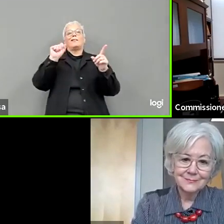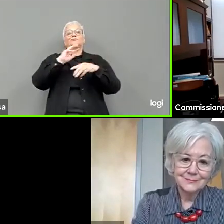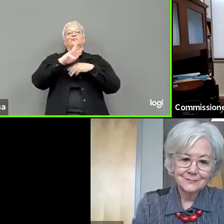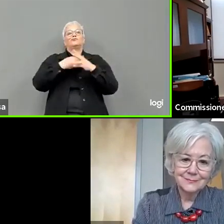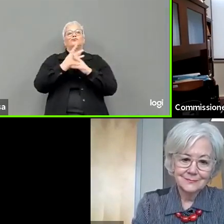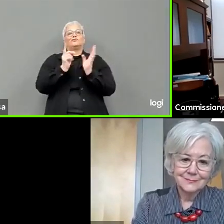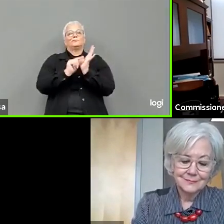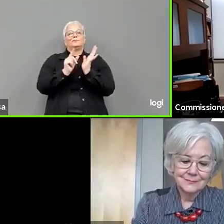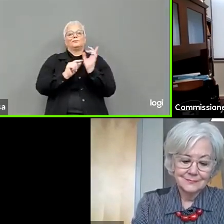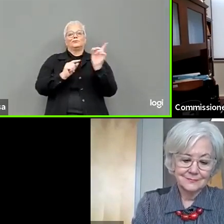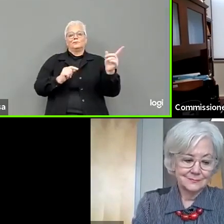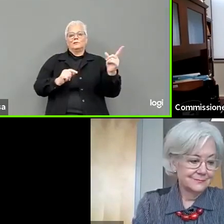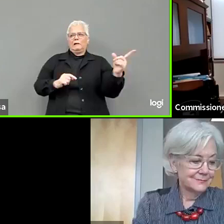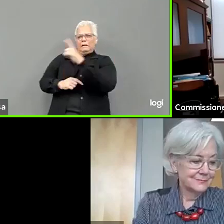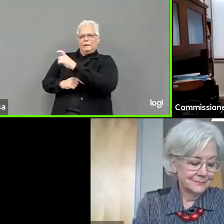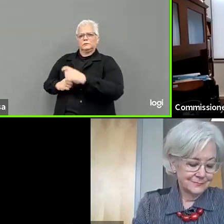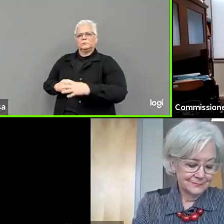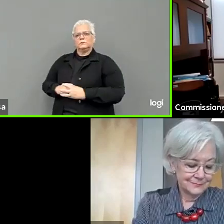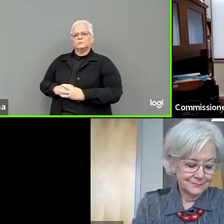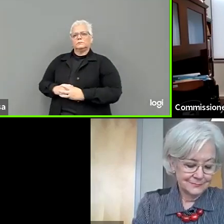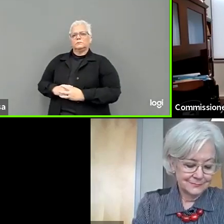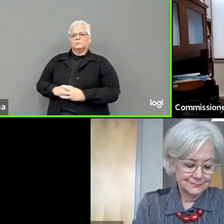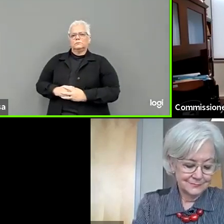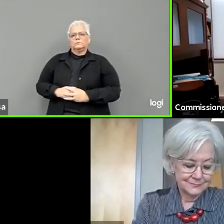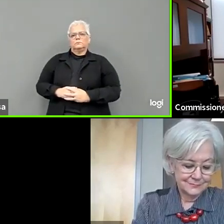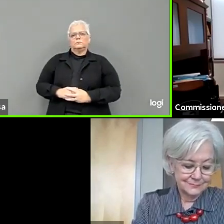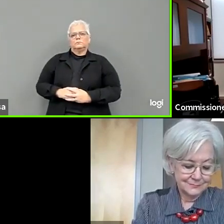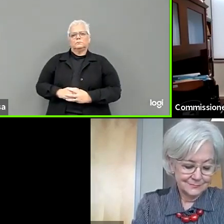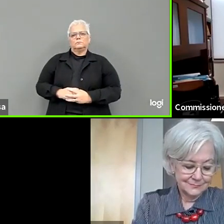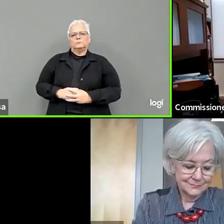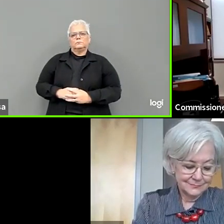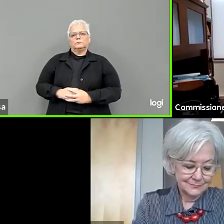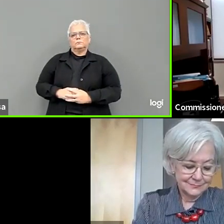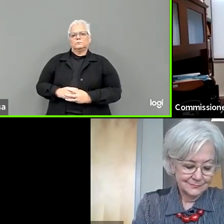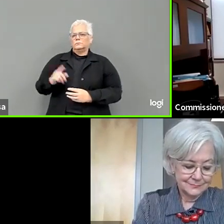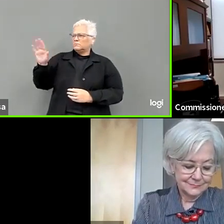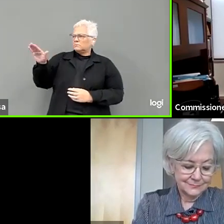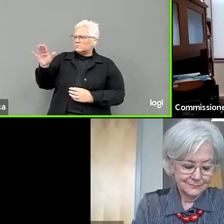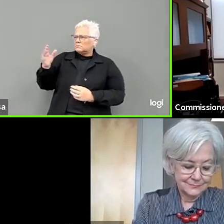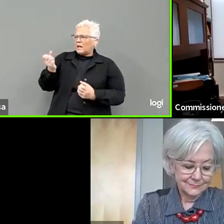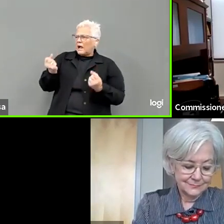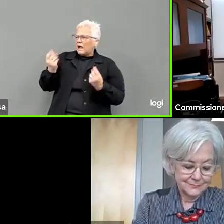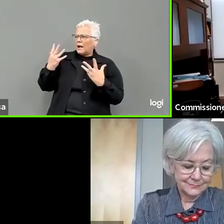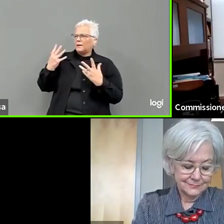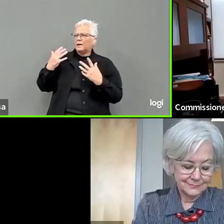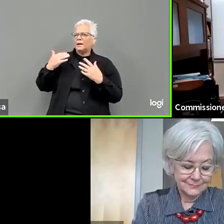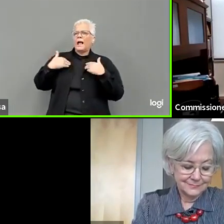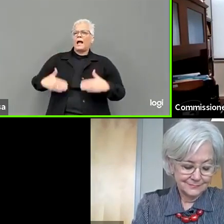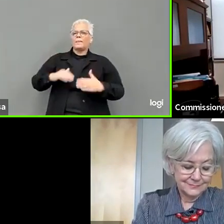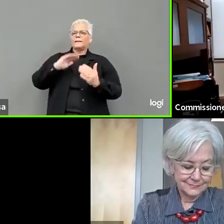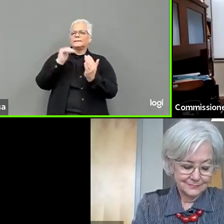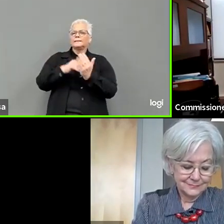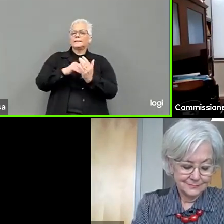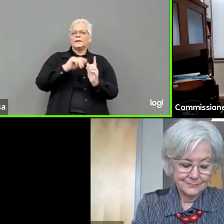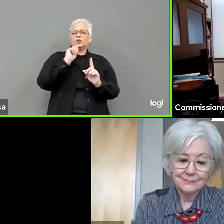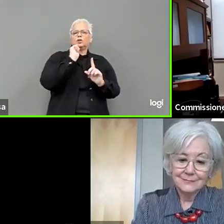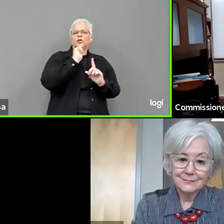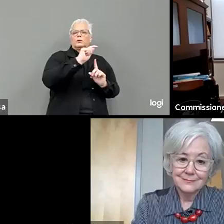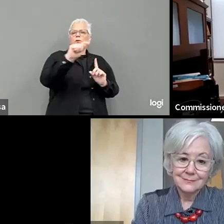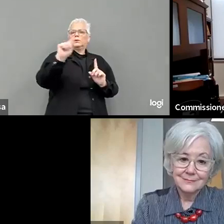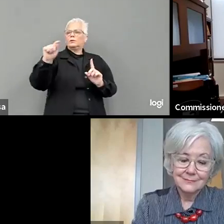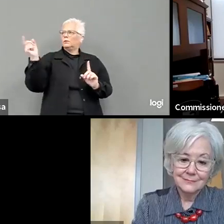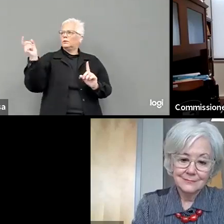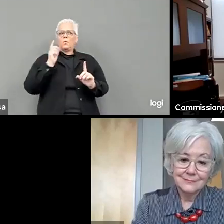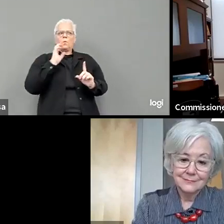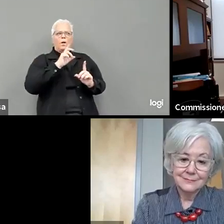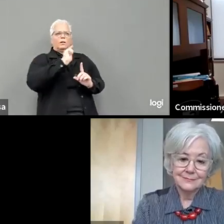healthcare facilities registered to provide vaccines, and how many actually are administering these shots? So